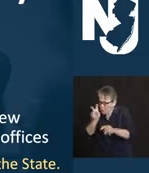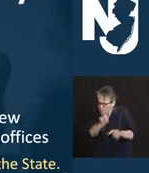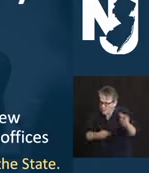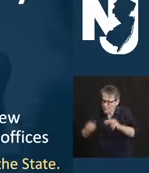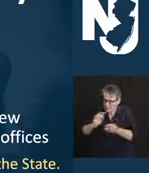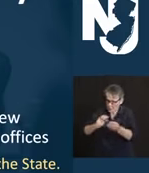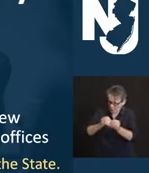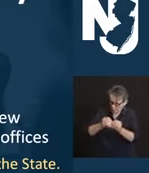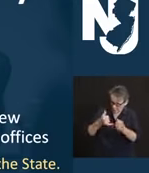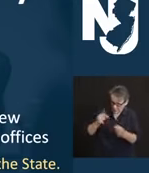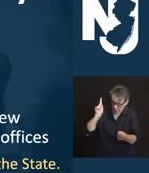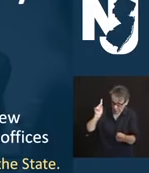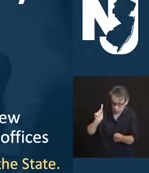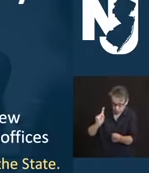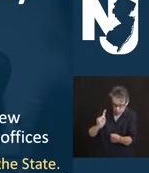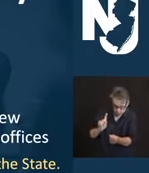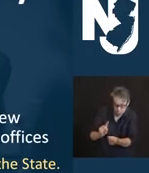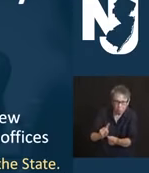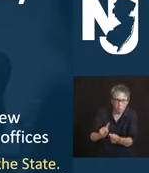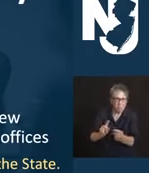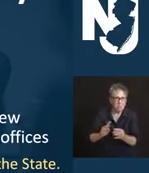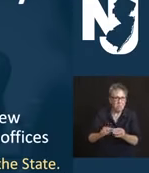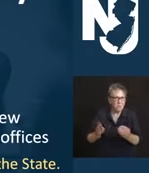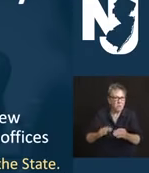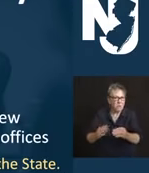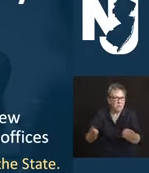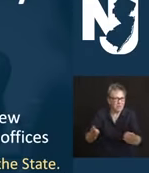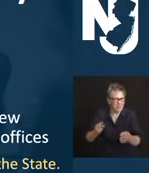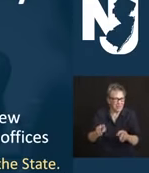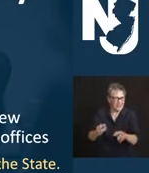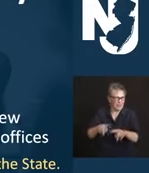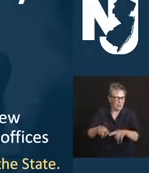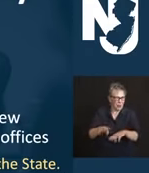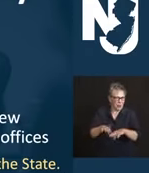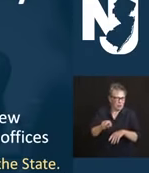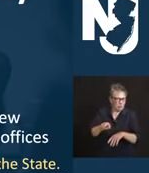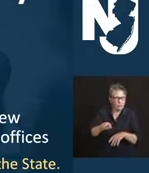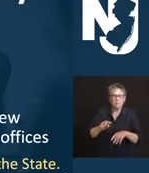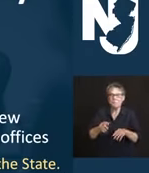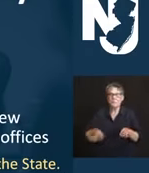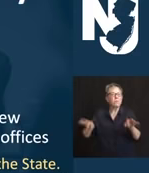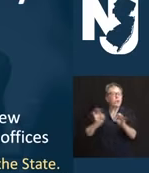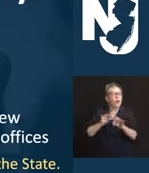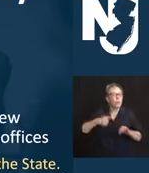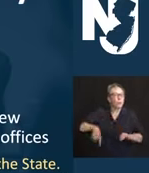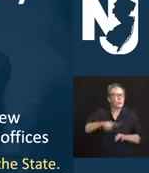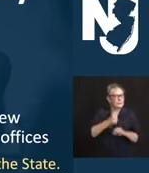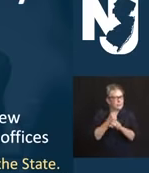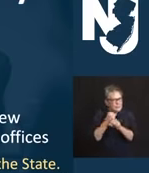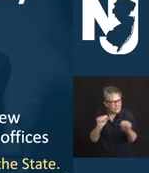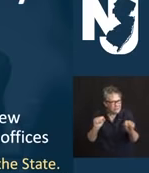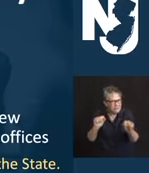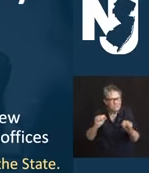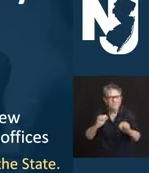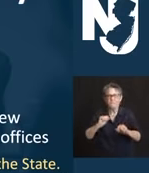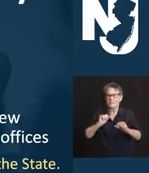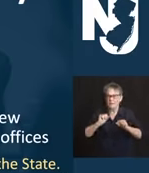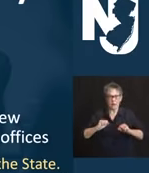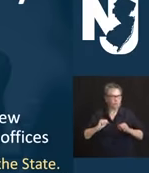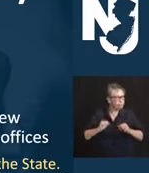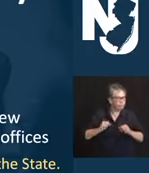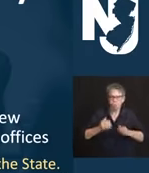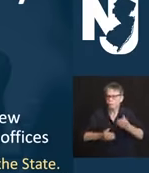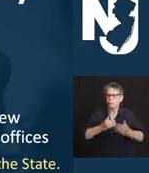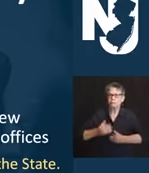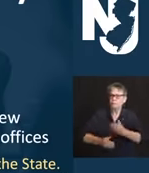in getting back out and being a part of this recovery. Let's be clear, just opening our restaurants and businesses is